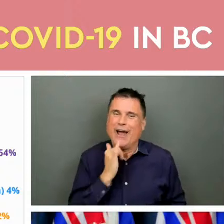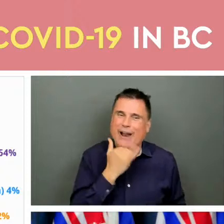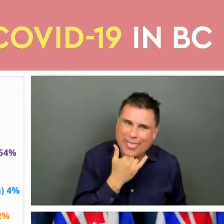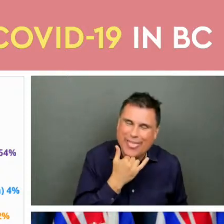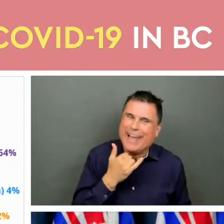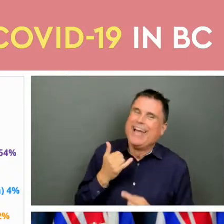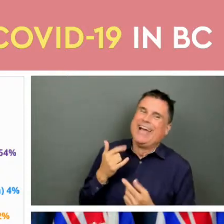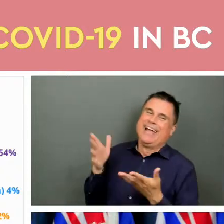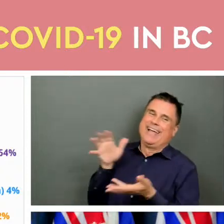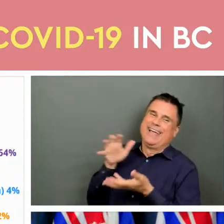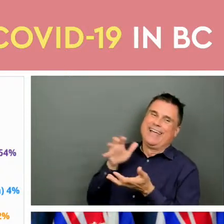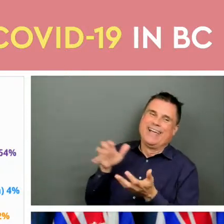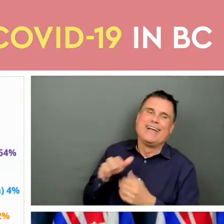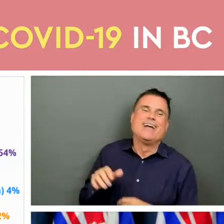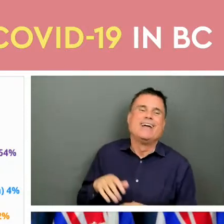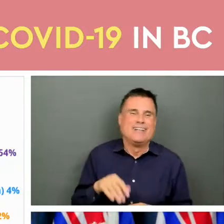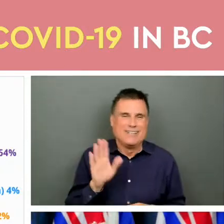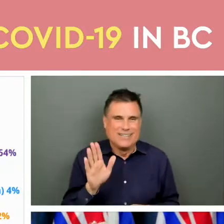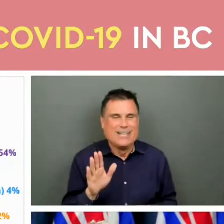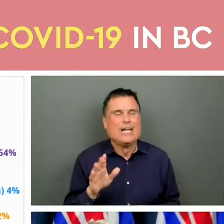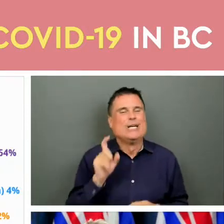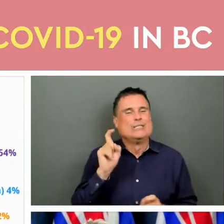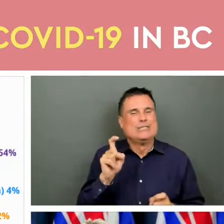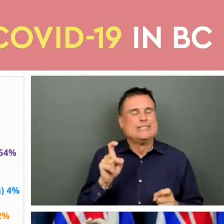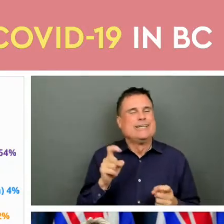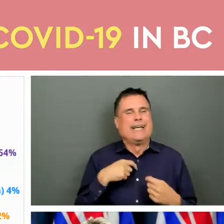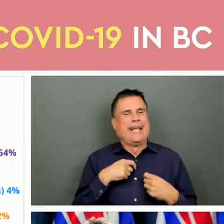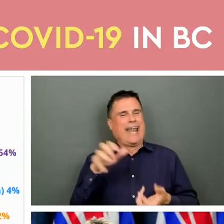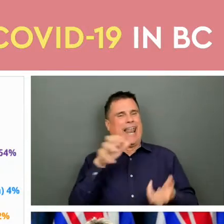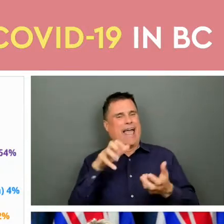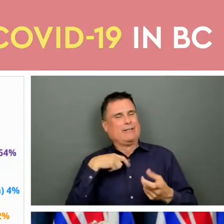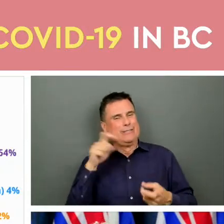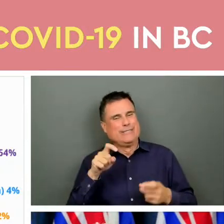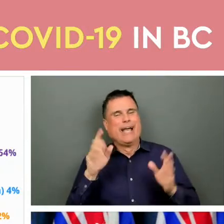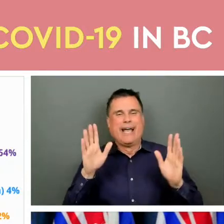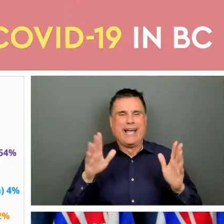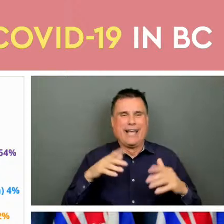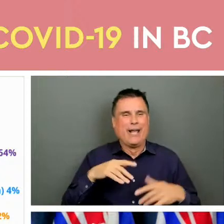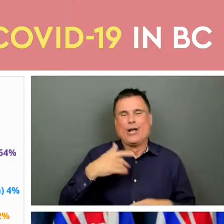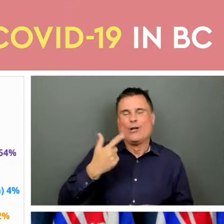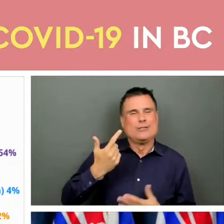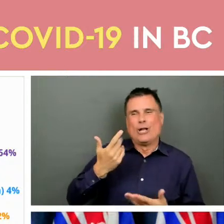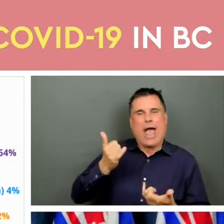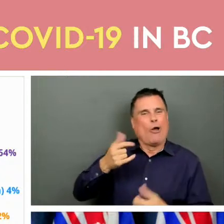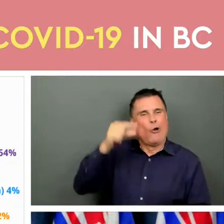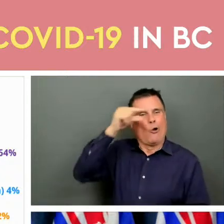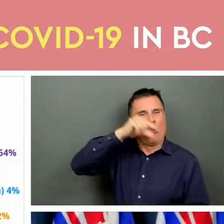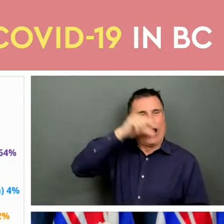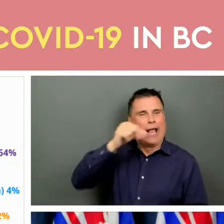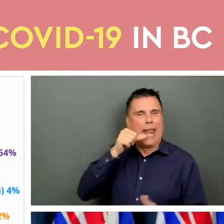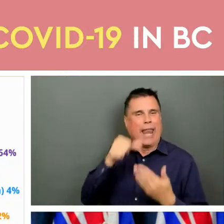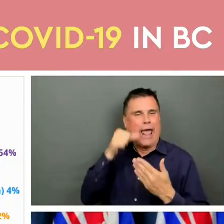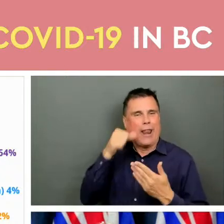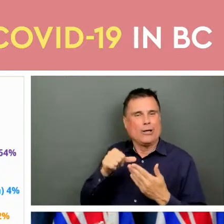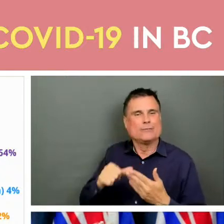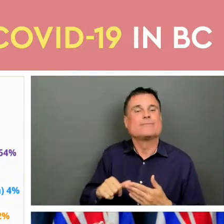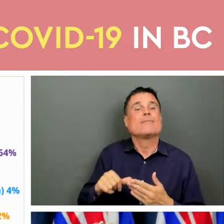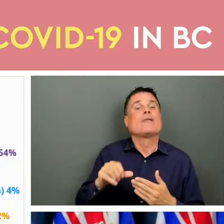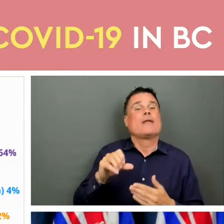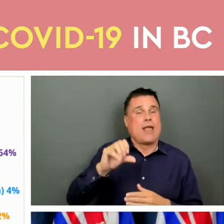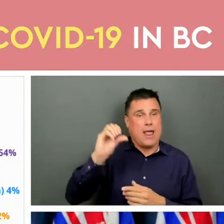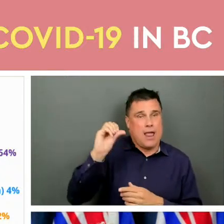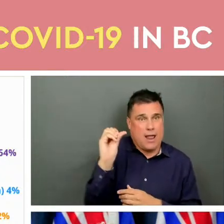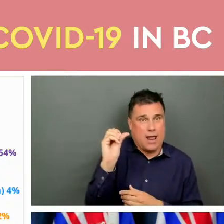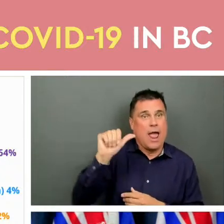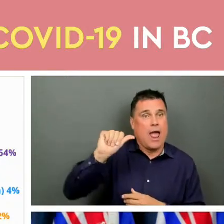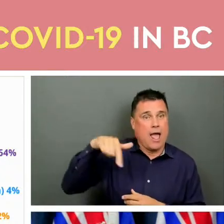The WHO is supposed to make this easier by switching to Greek names, but it's the alpha and gamma that we have